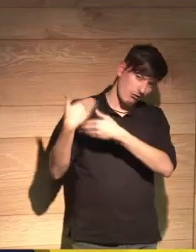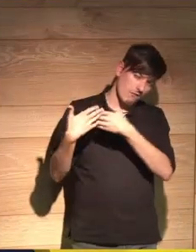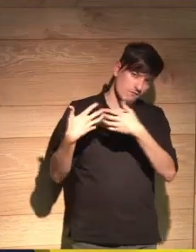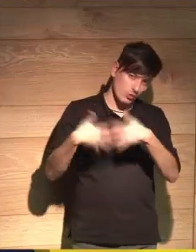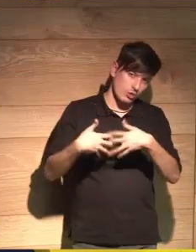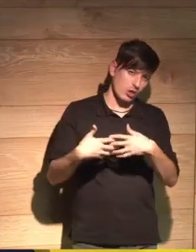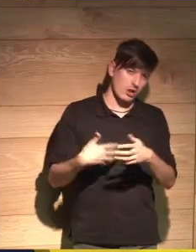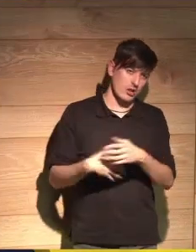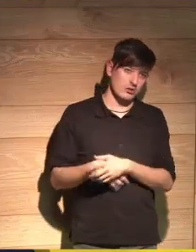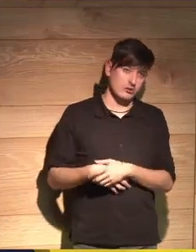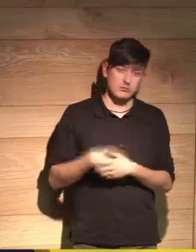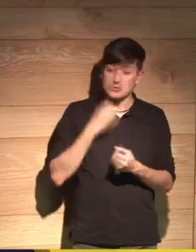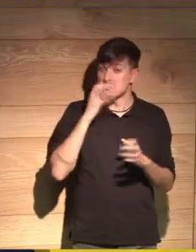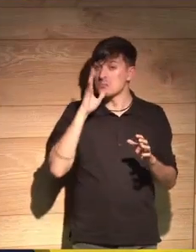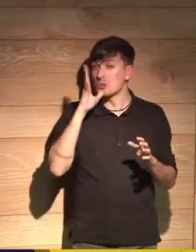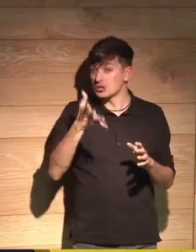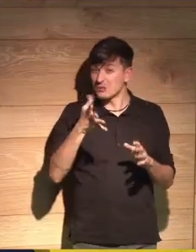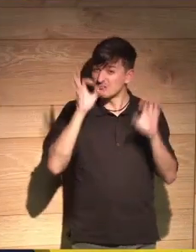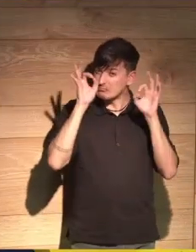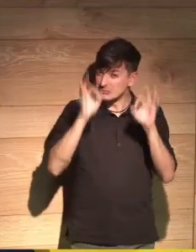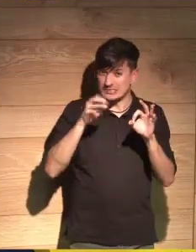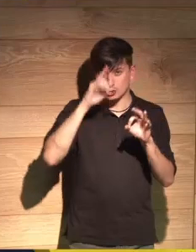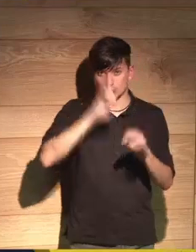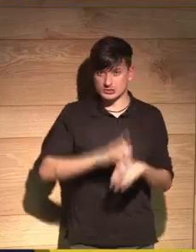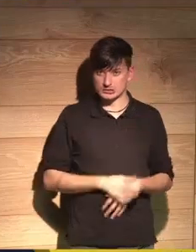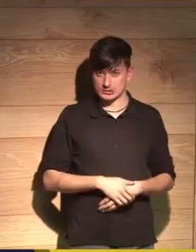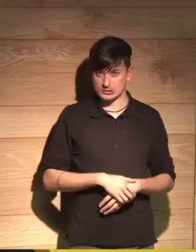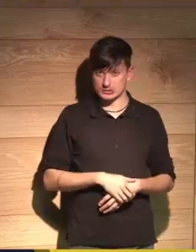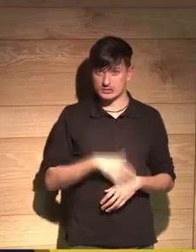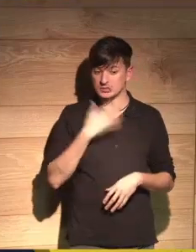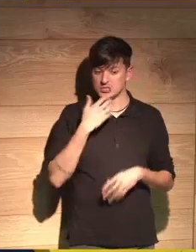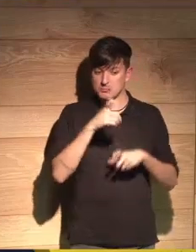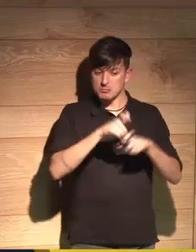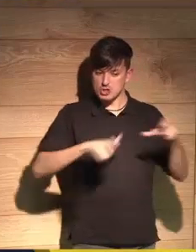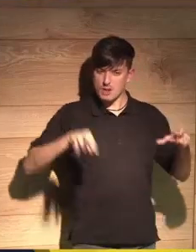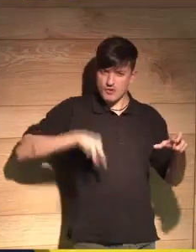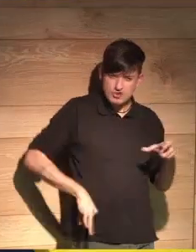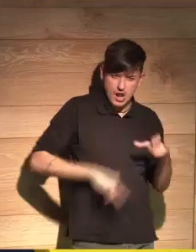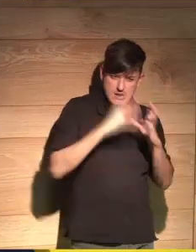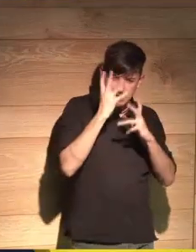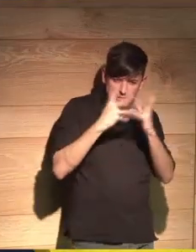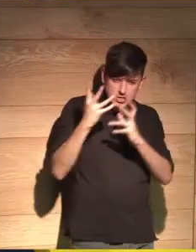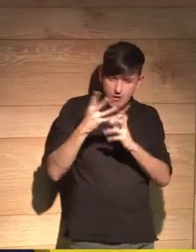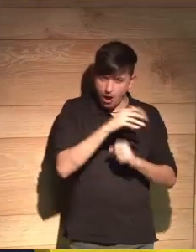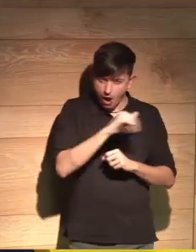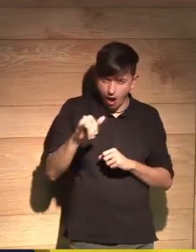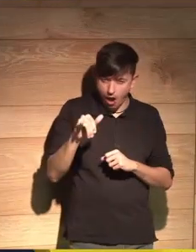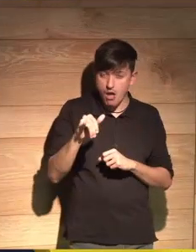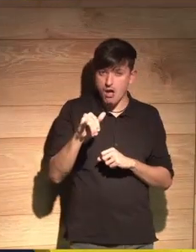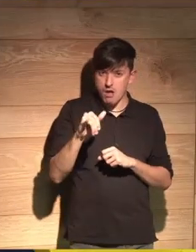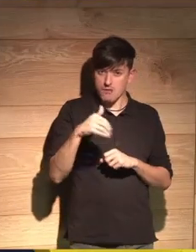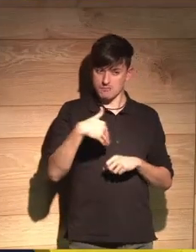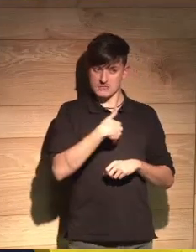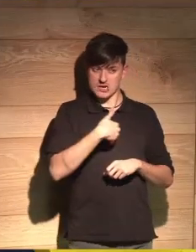and it has worked for many years, thousands of years. We don't know the reason. If there are mathematicians